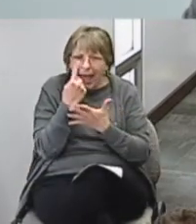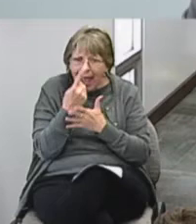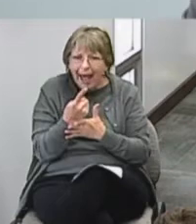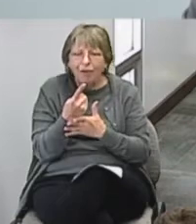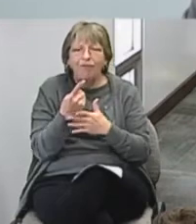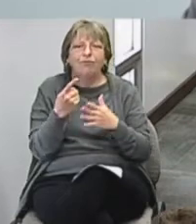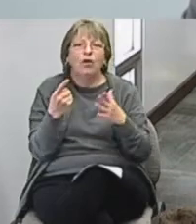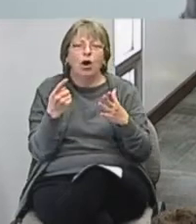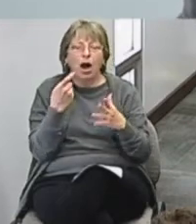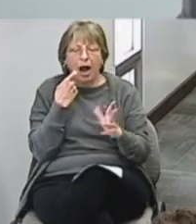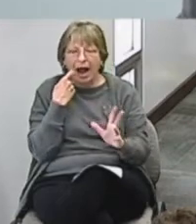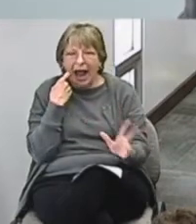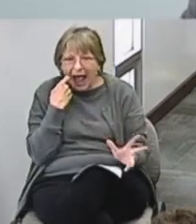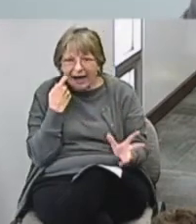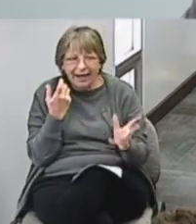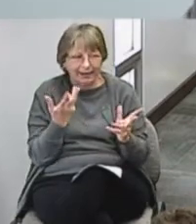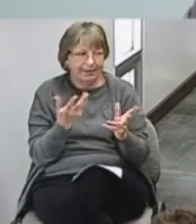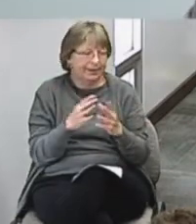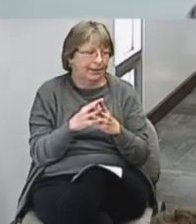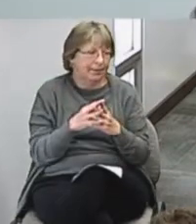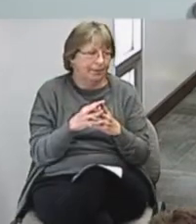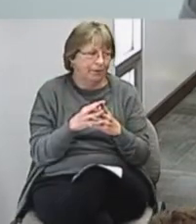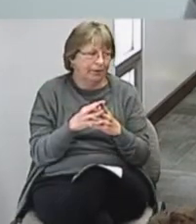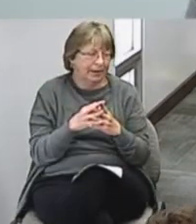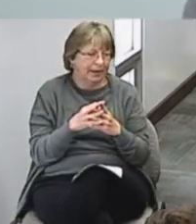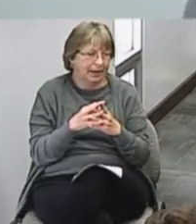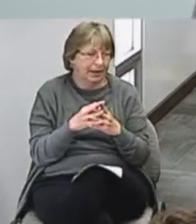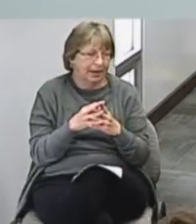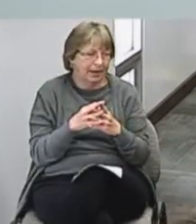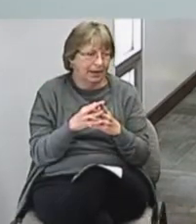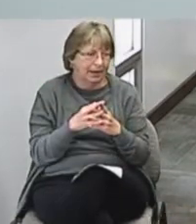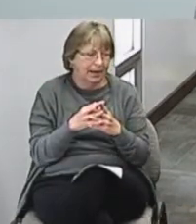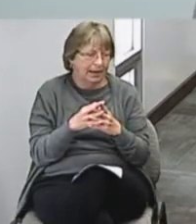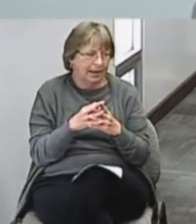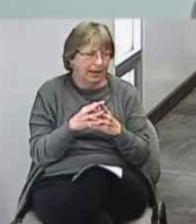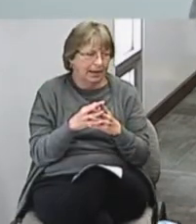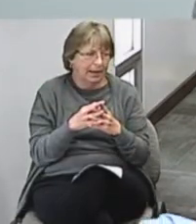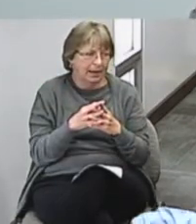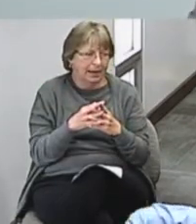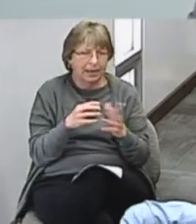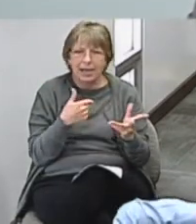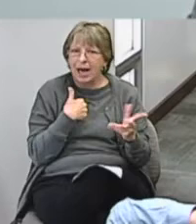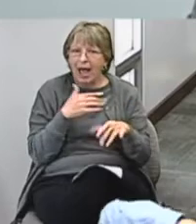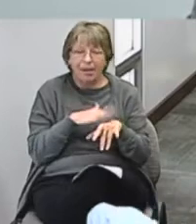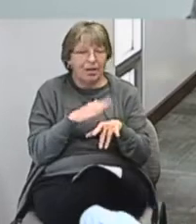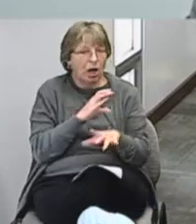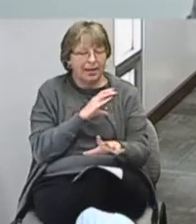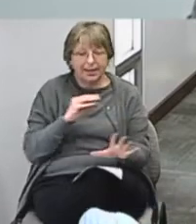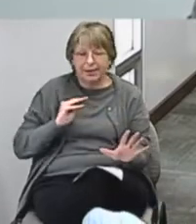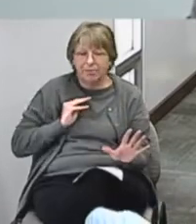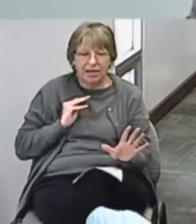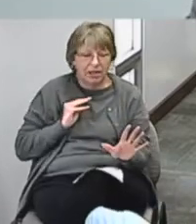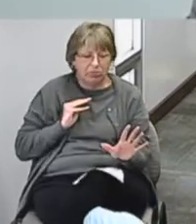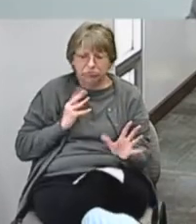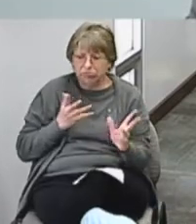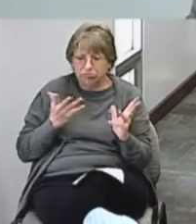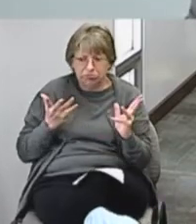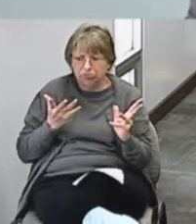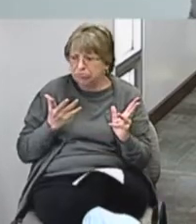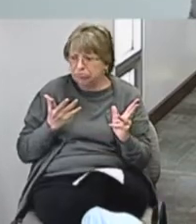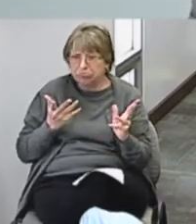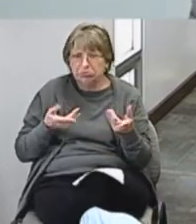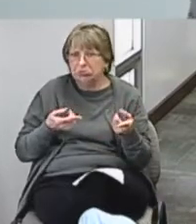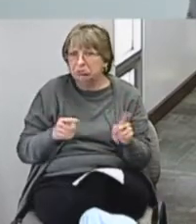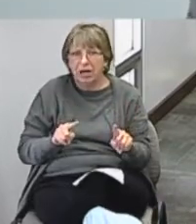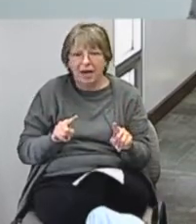or are in danger of becoming alcoholics or drug abusers. I've been on this committee ever since I've